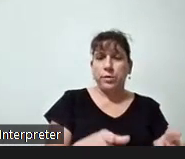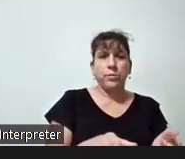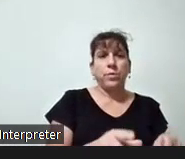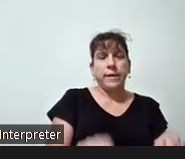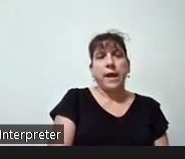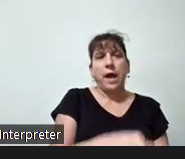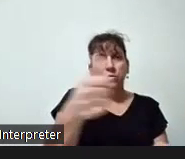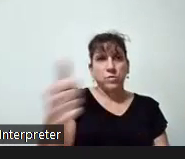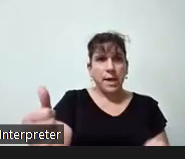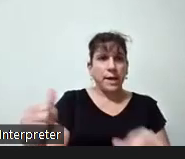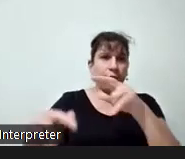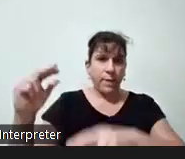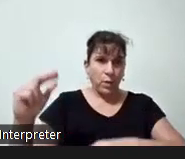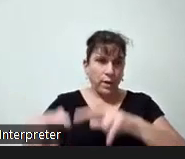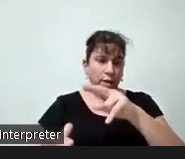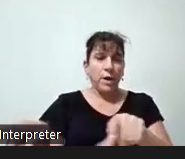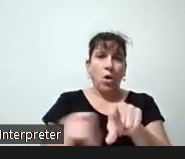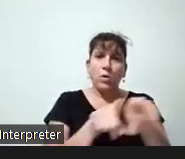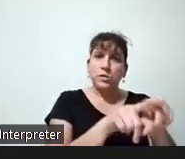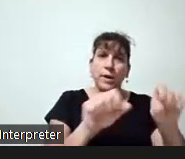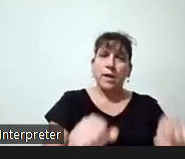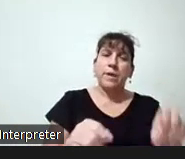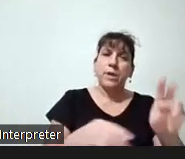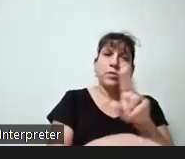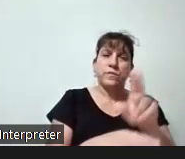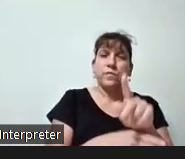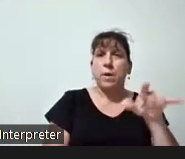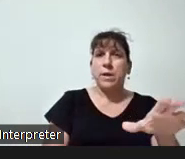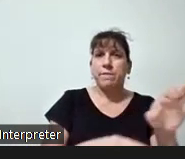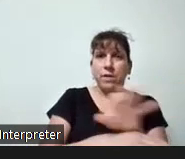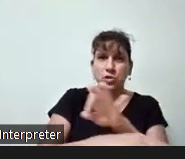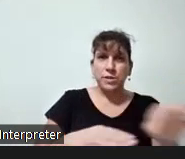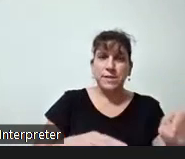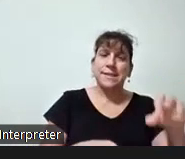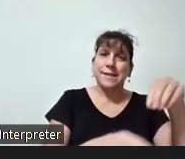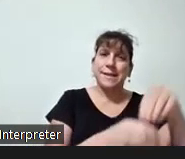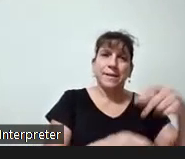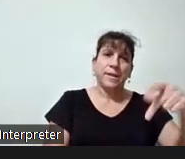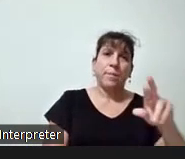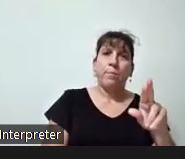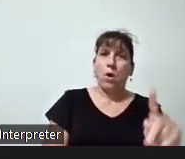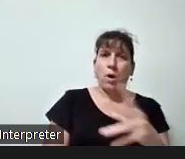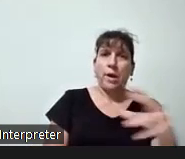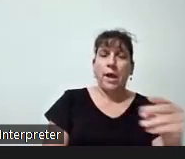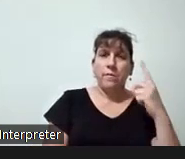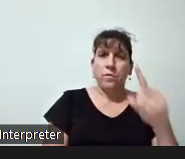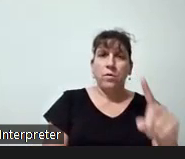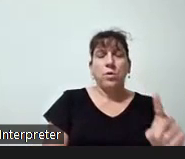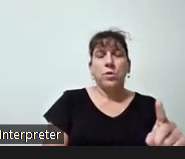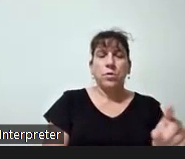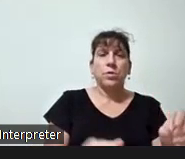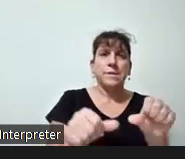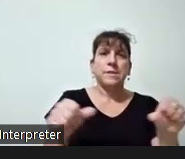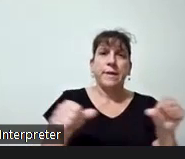other side of the building, which also could be used for public functions in the park, and for spaces for